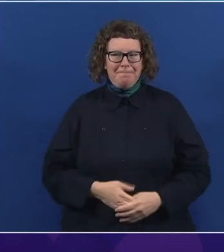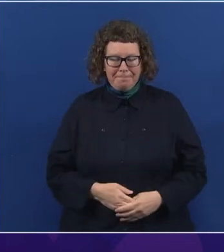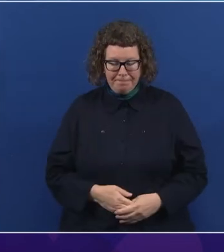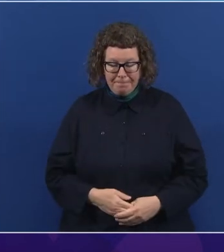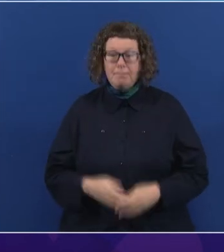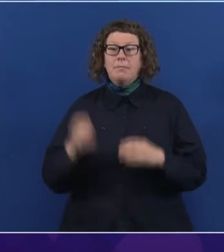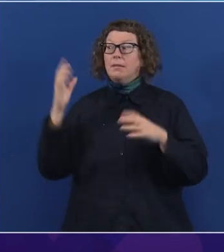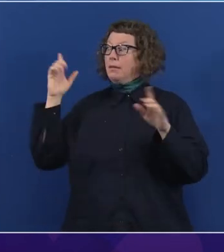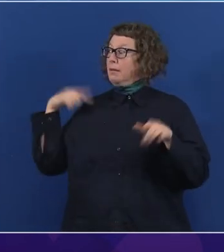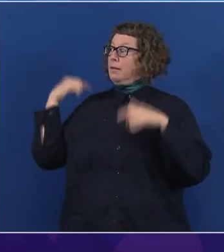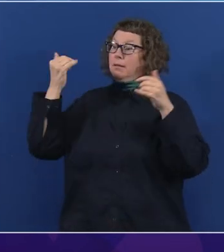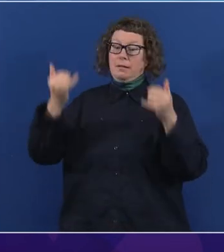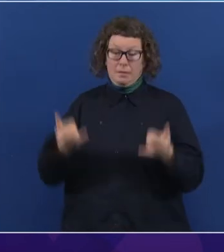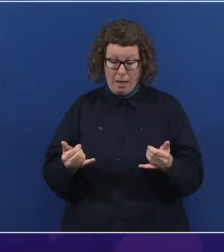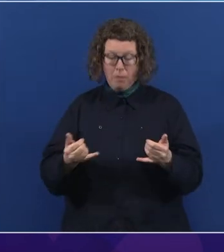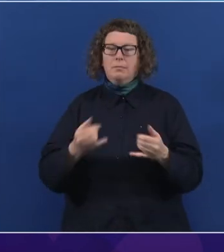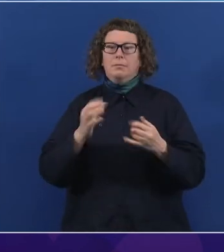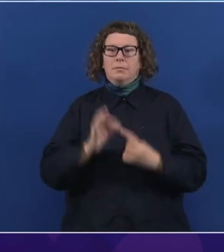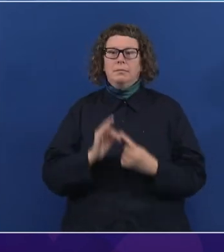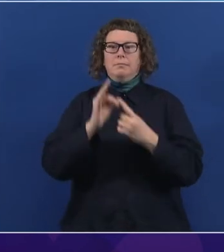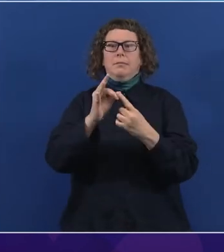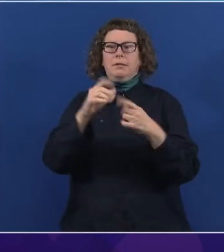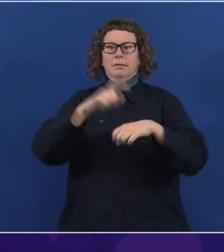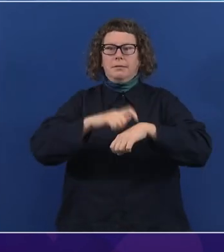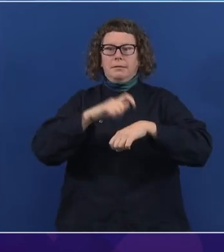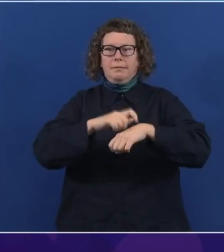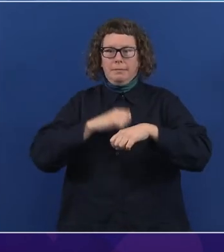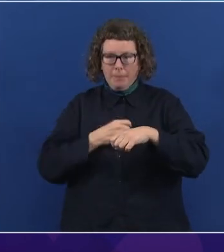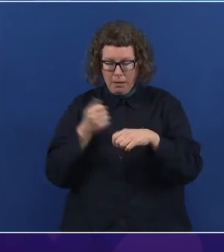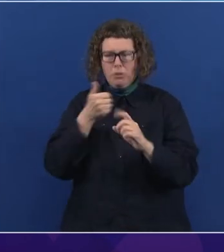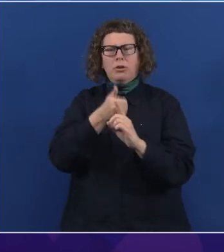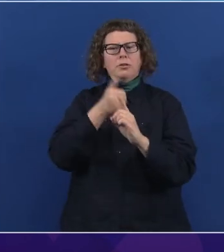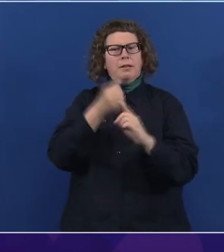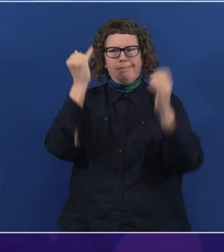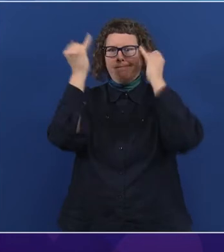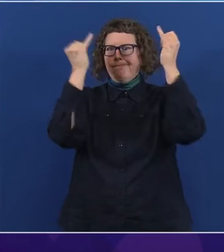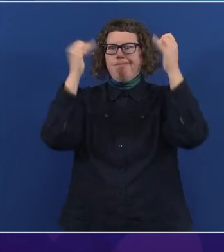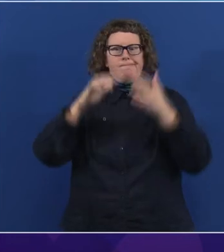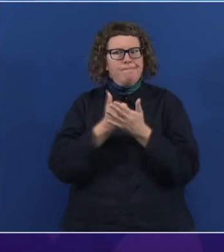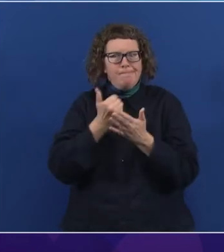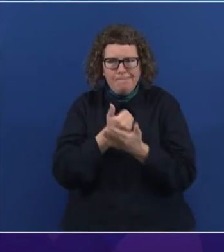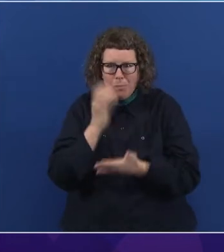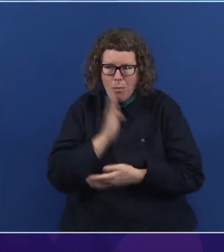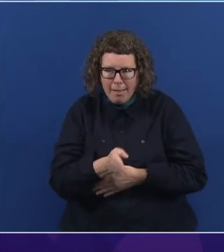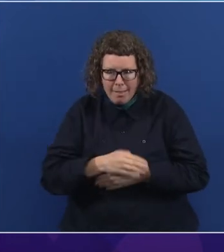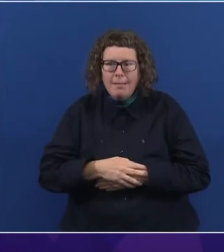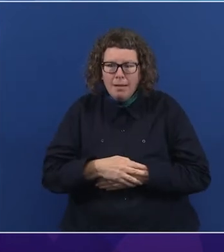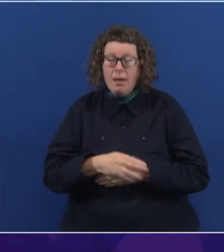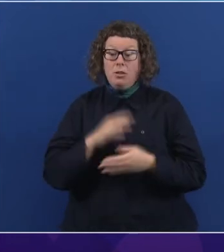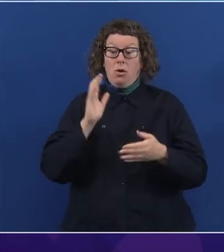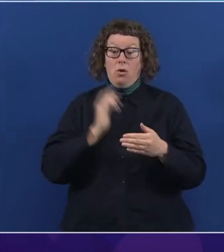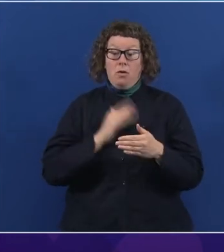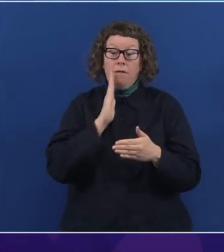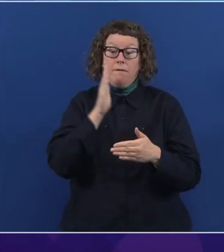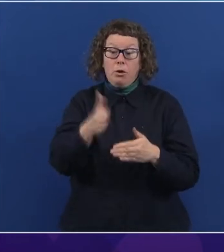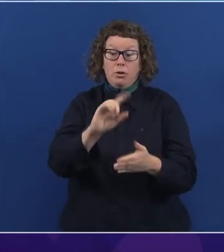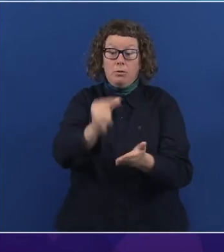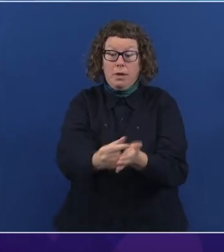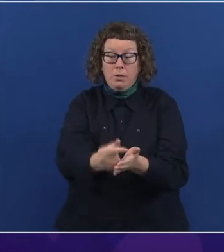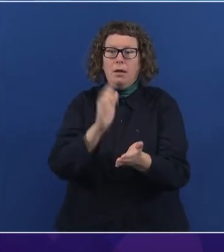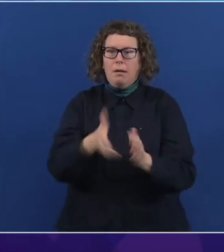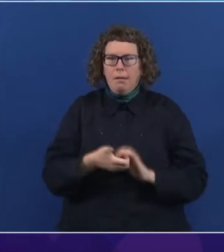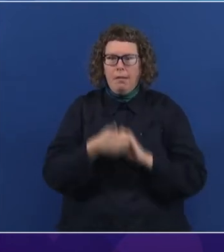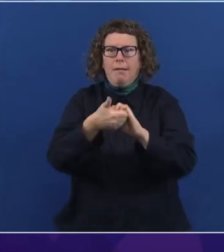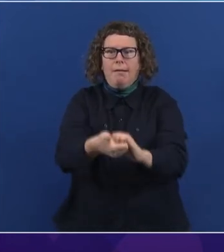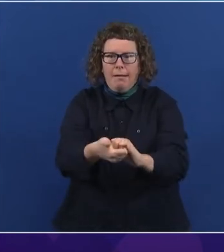This is a time like no other, for which you will be pioneers. Wear that badge proudly and pave the way for future graduates. Times may